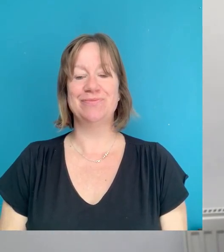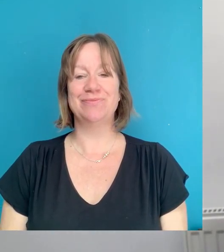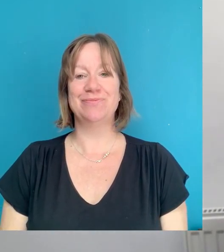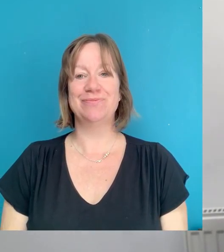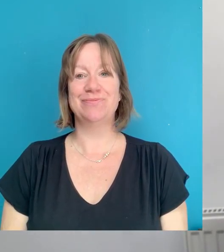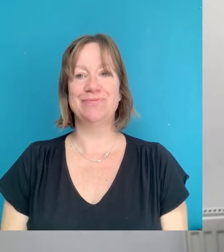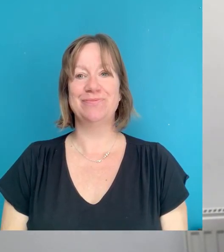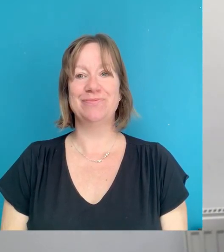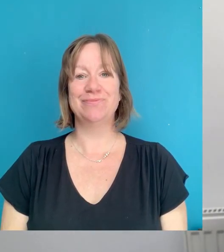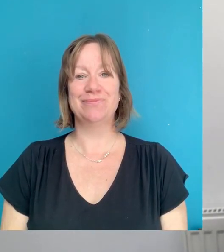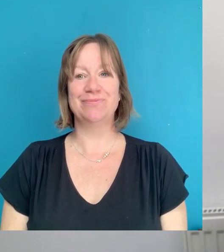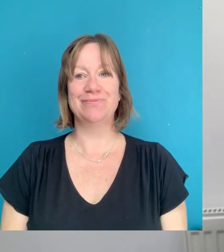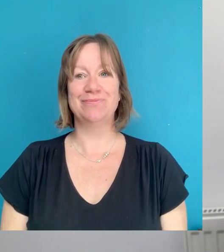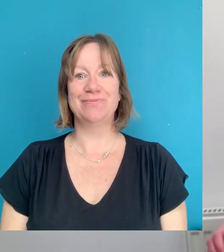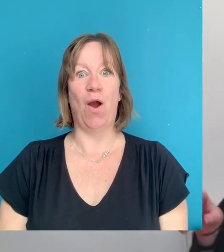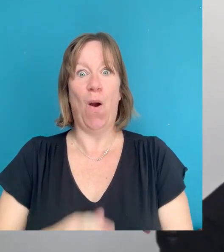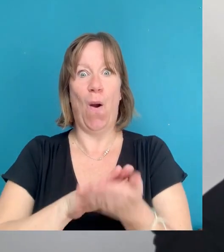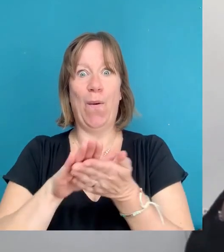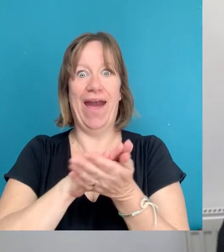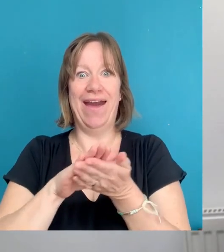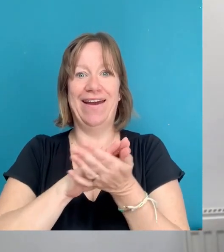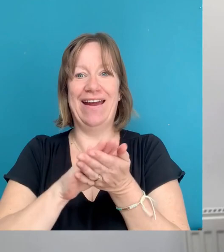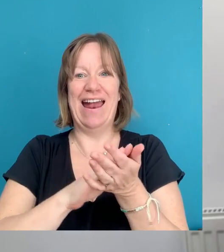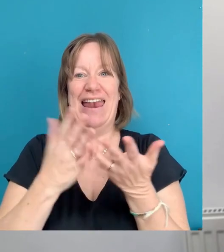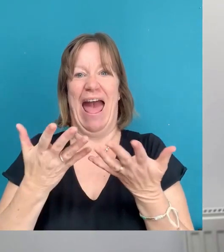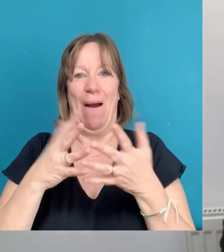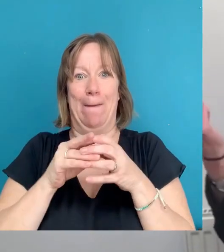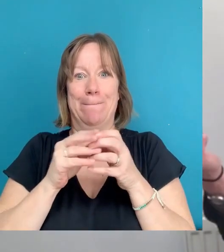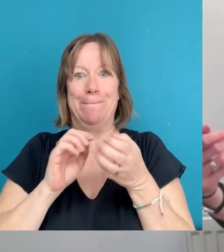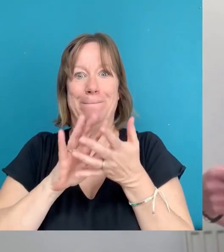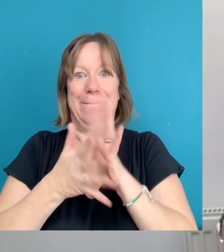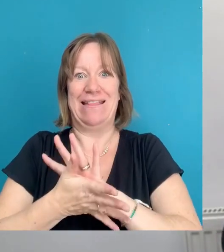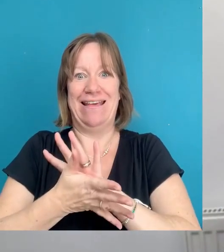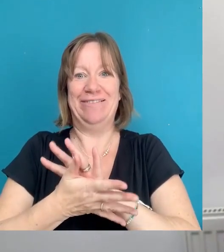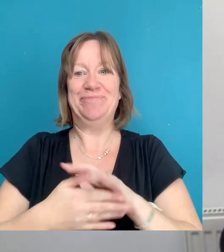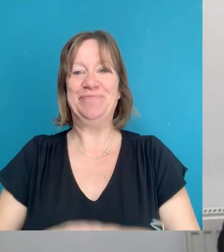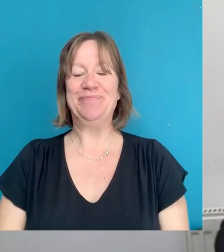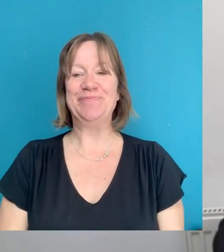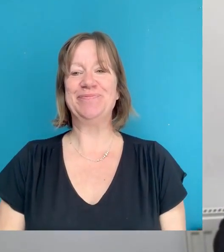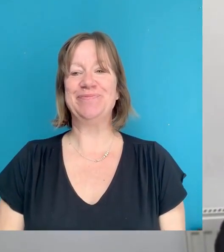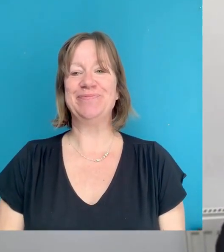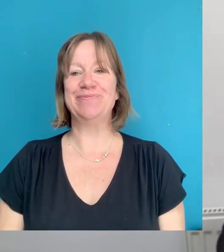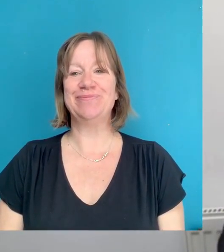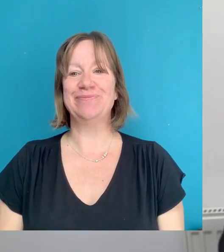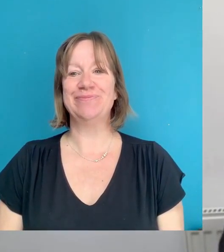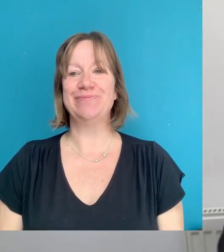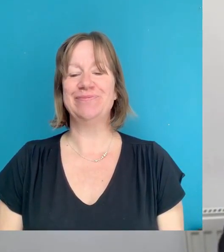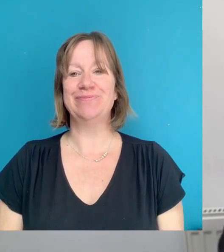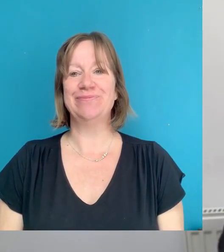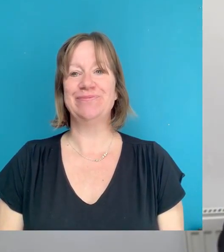use. And now we're going to get to the messy part. I'm also going to get rid of this water